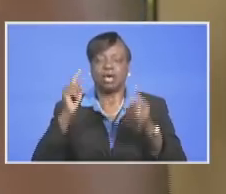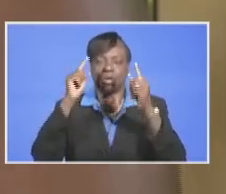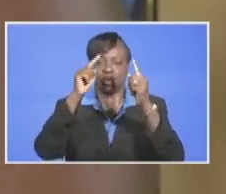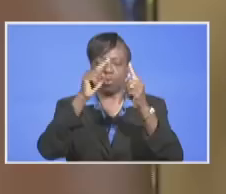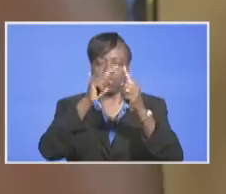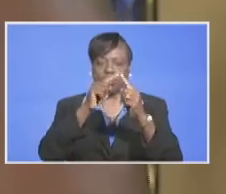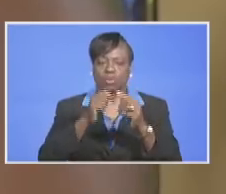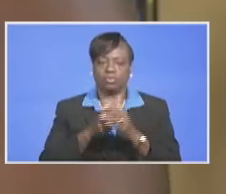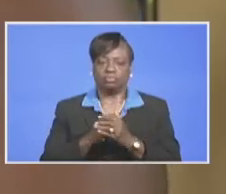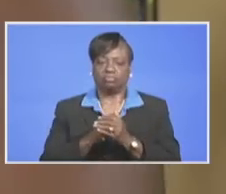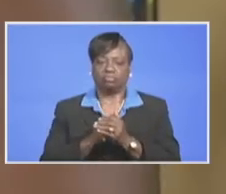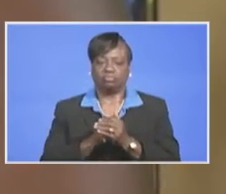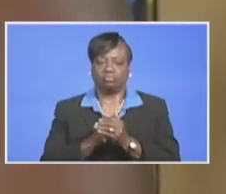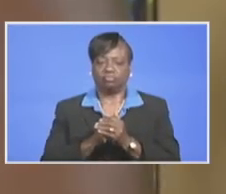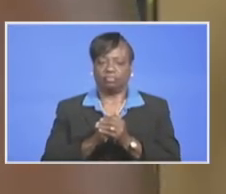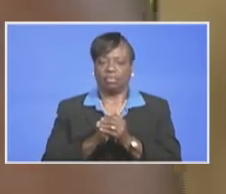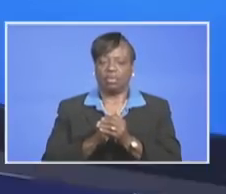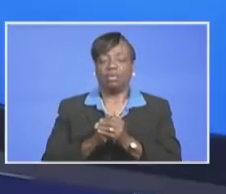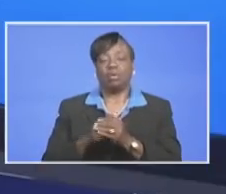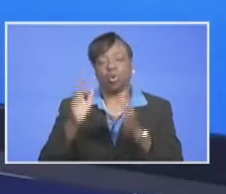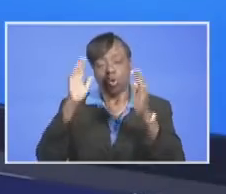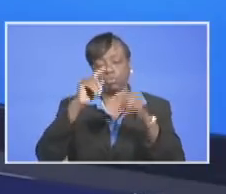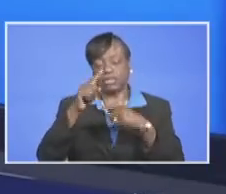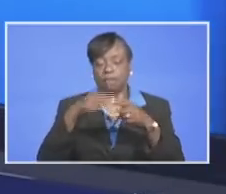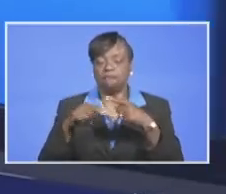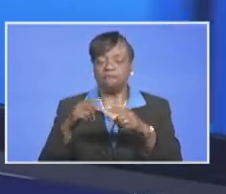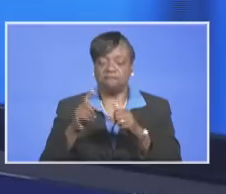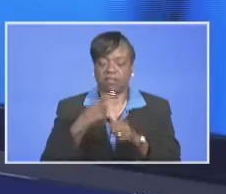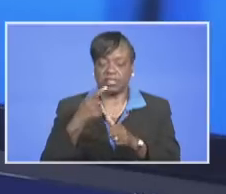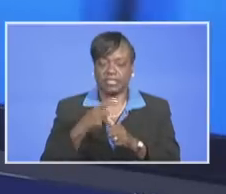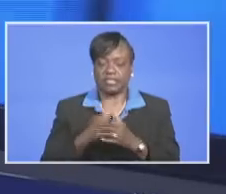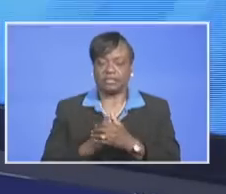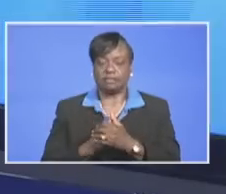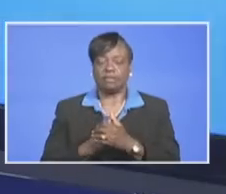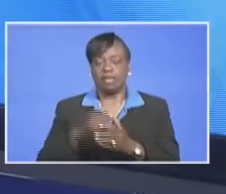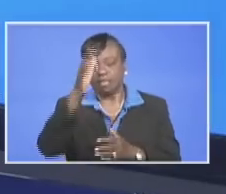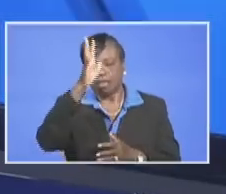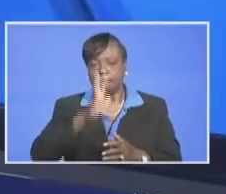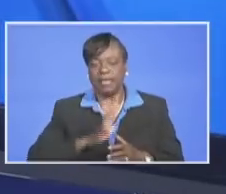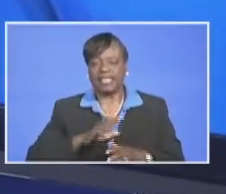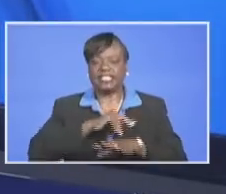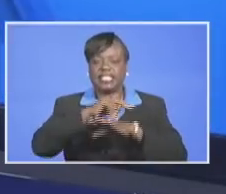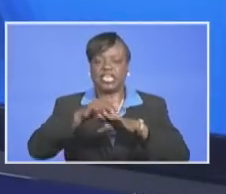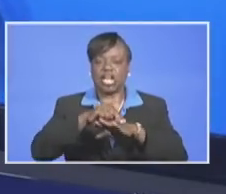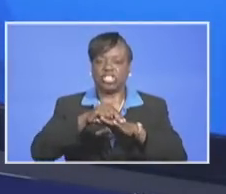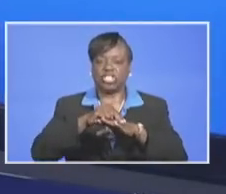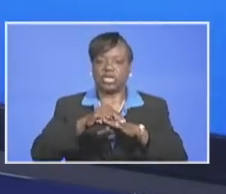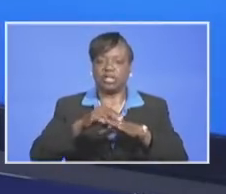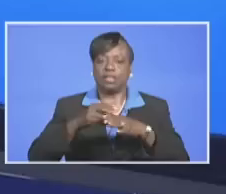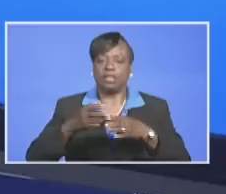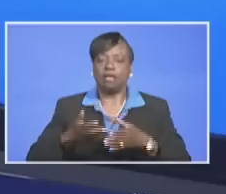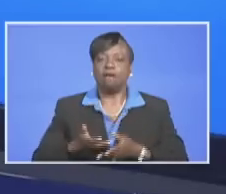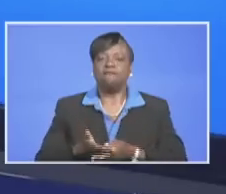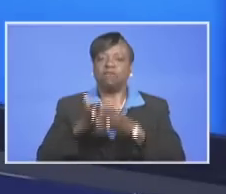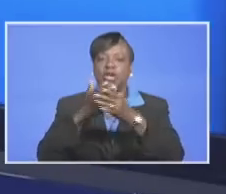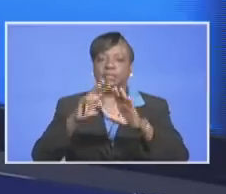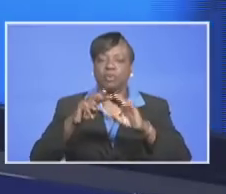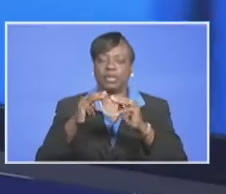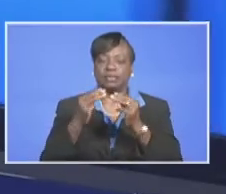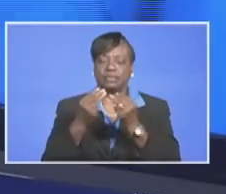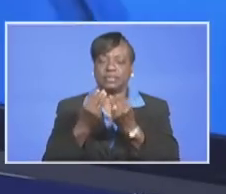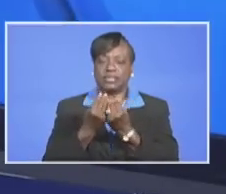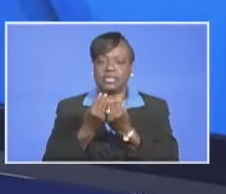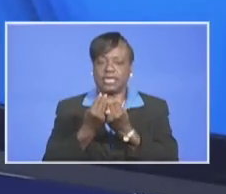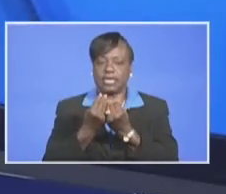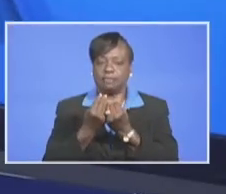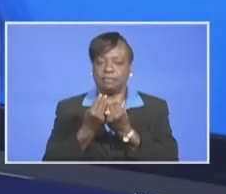we hope to come first, actually. Our men's national volleyball team also getting ready for the Caribbean Championships in